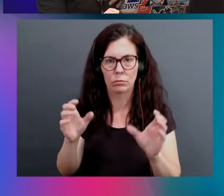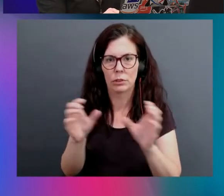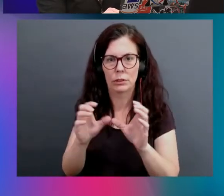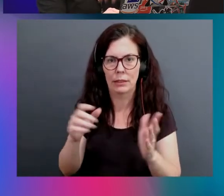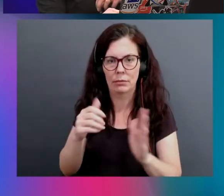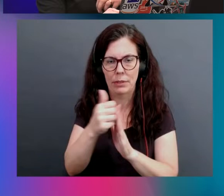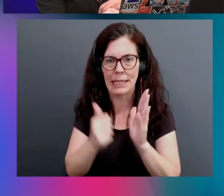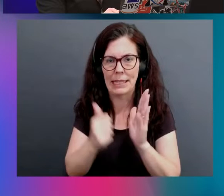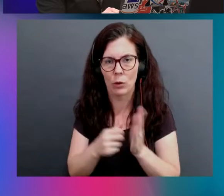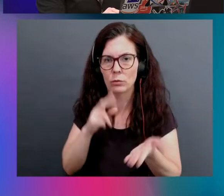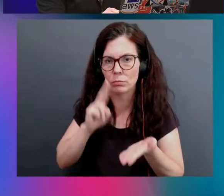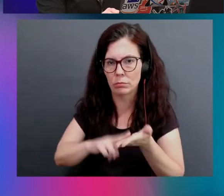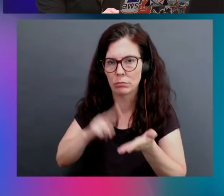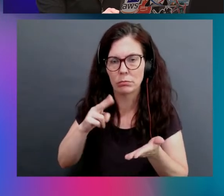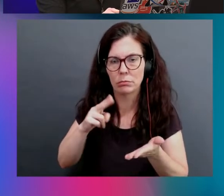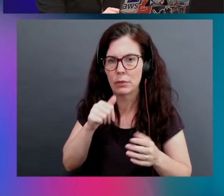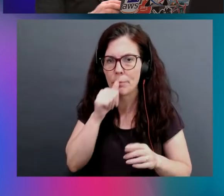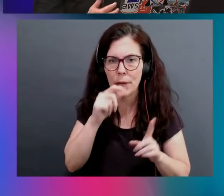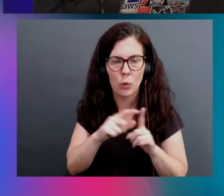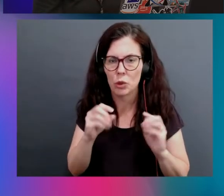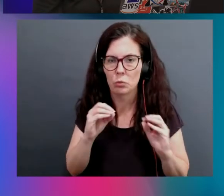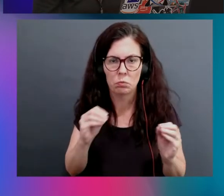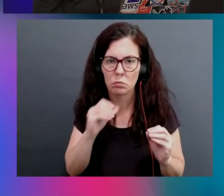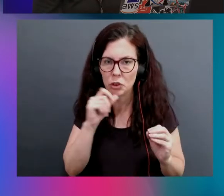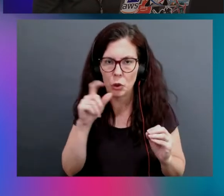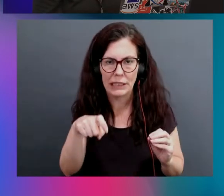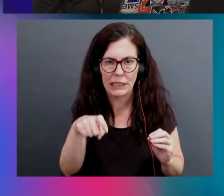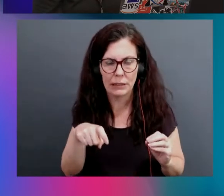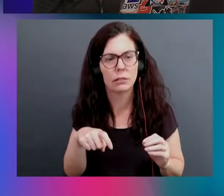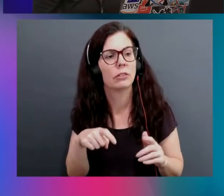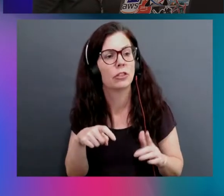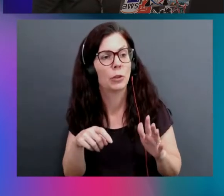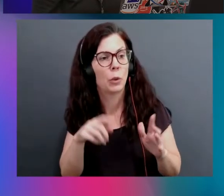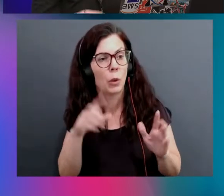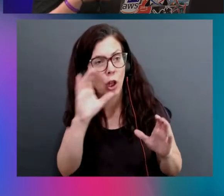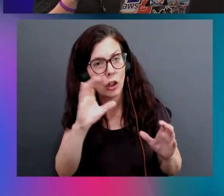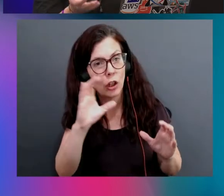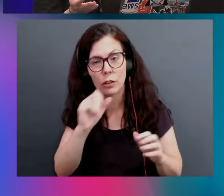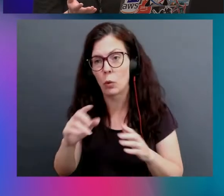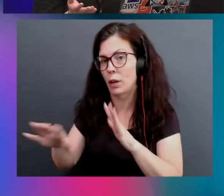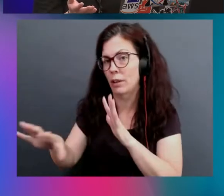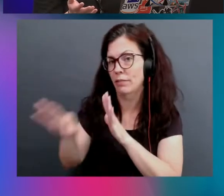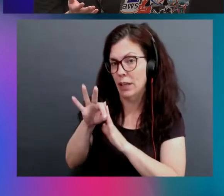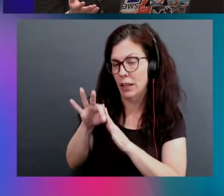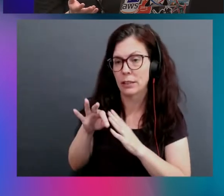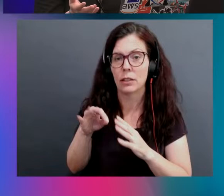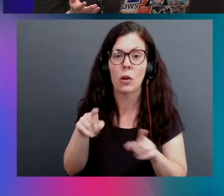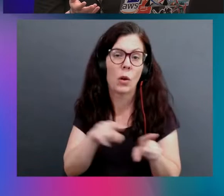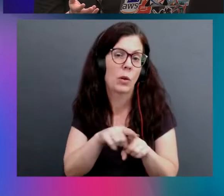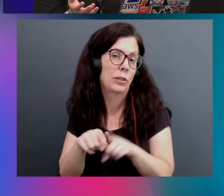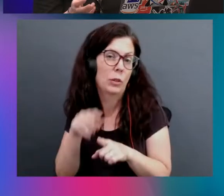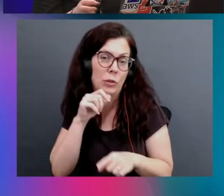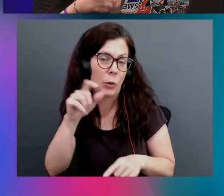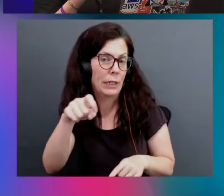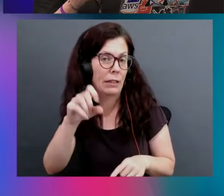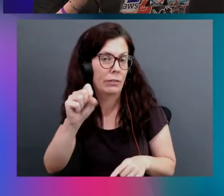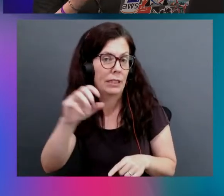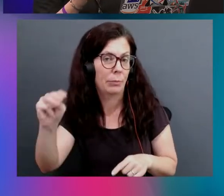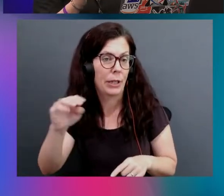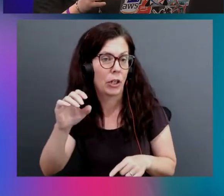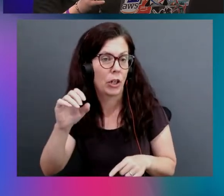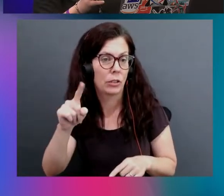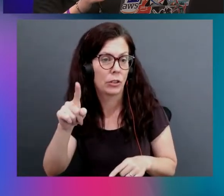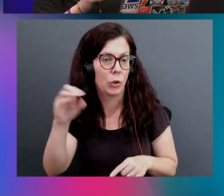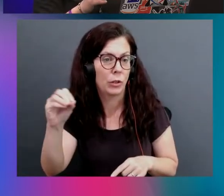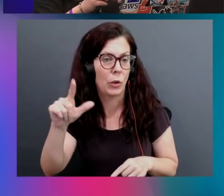to browse and even fetch data, and also you don't need it for SageMaker Studio Lab. You will need a SageMaker Studio Lab account, but that's really